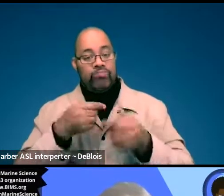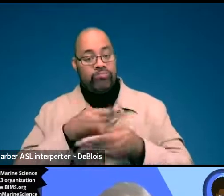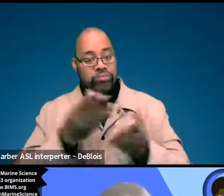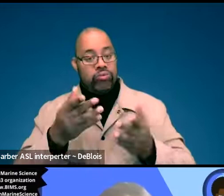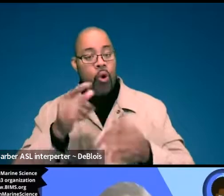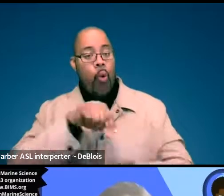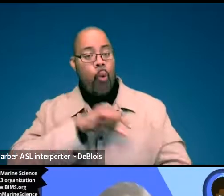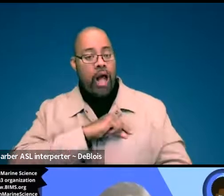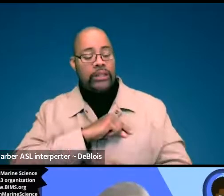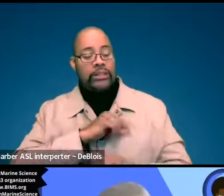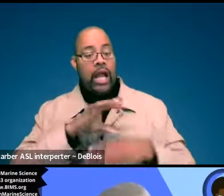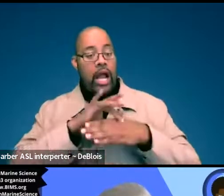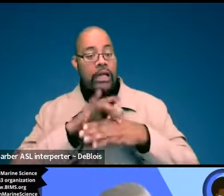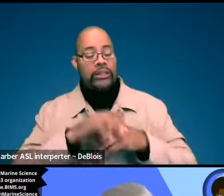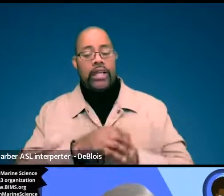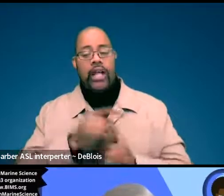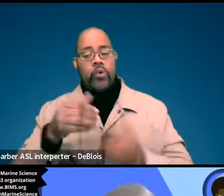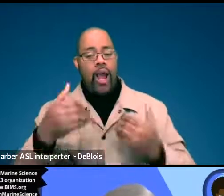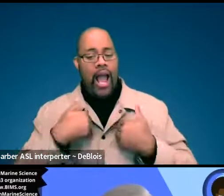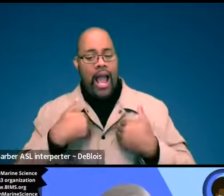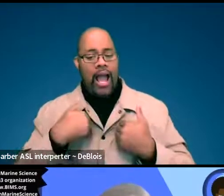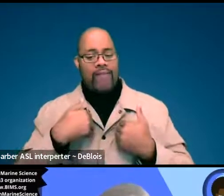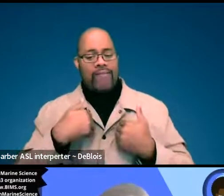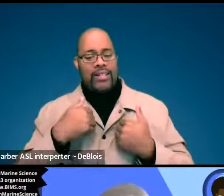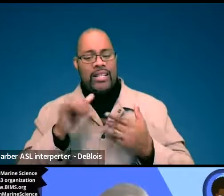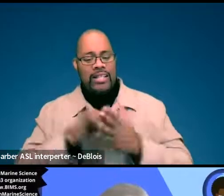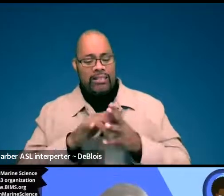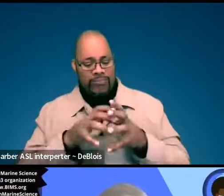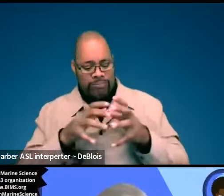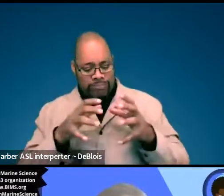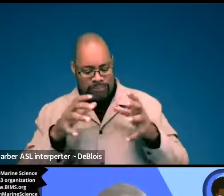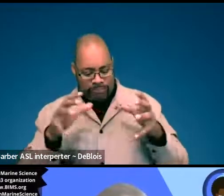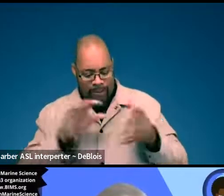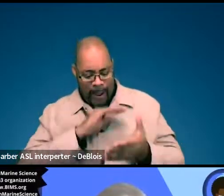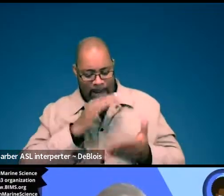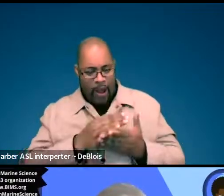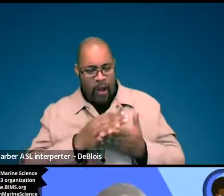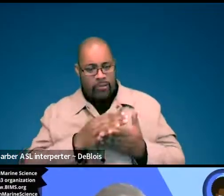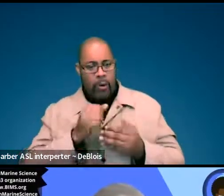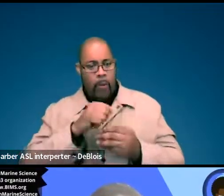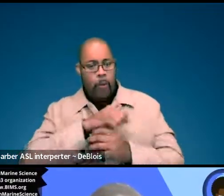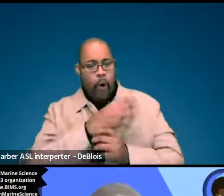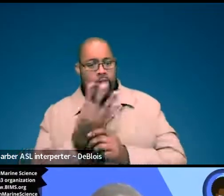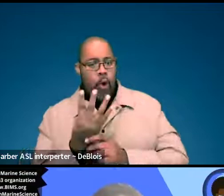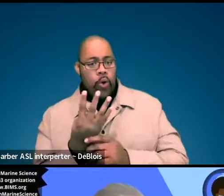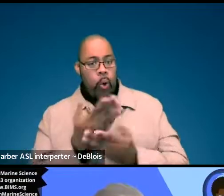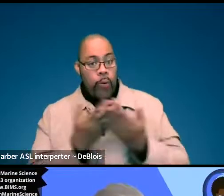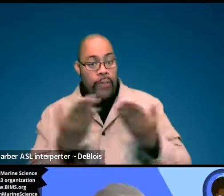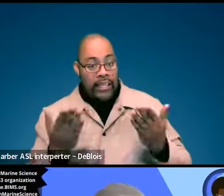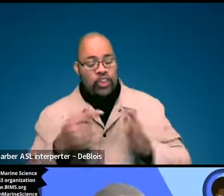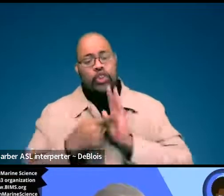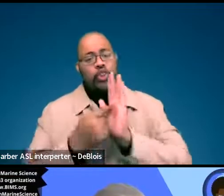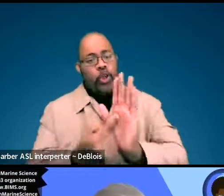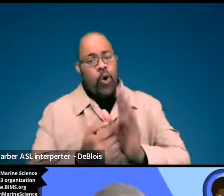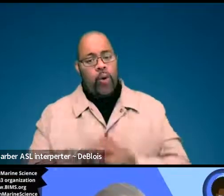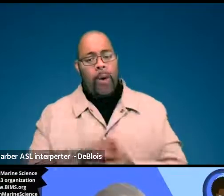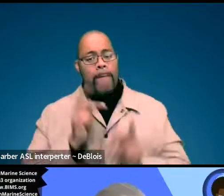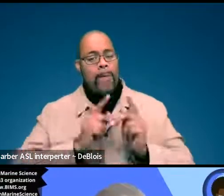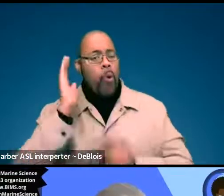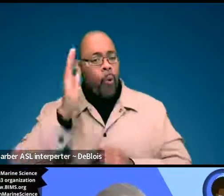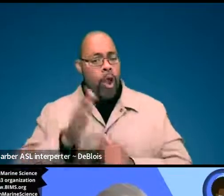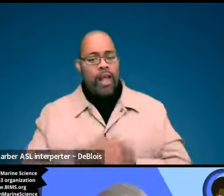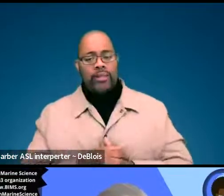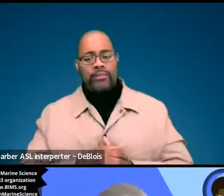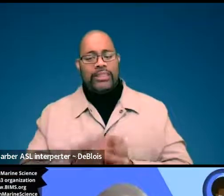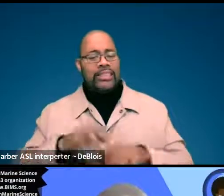quality content and you have this critical mass of a portfolio of sorts to show, people are going to, it